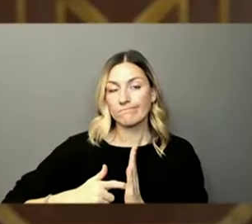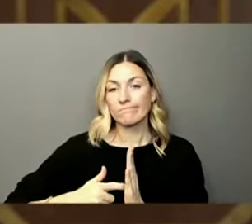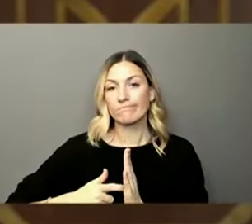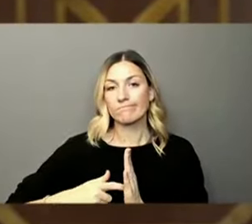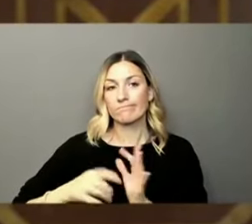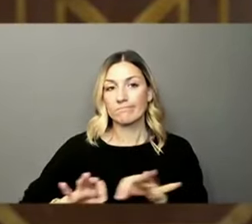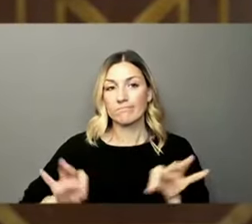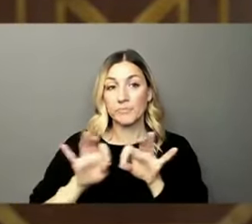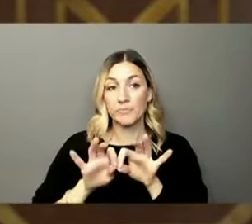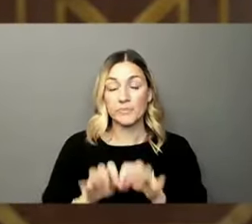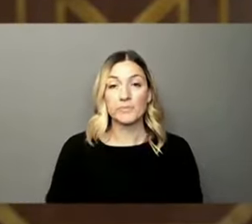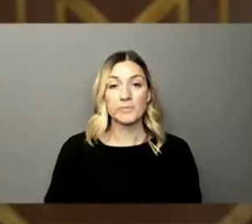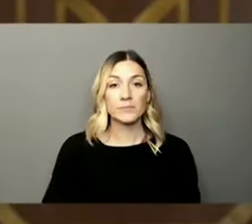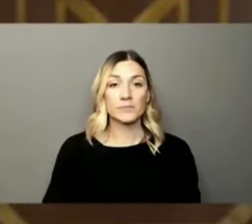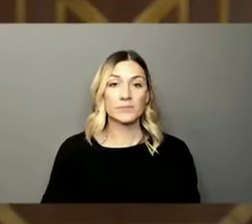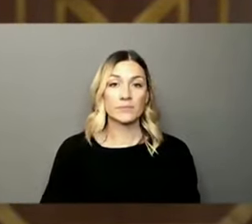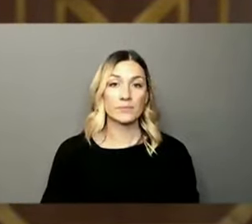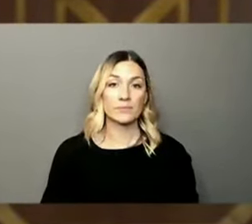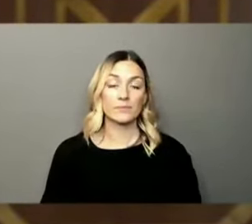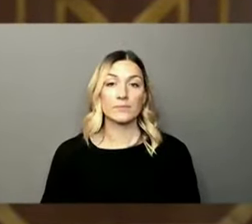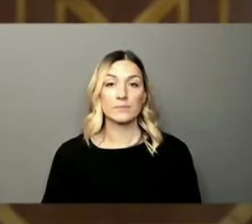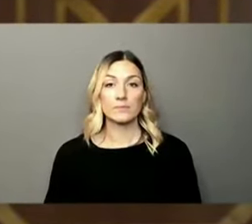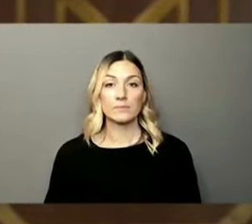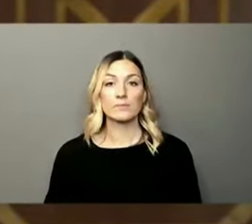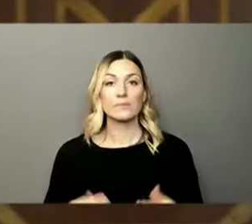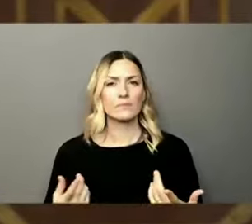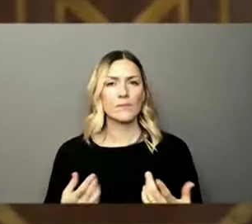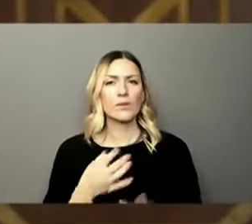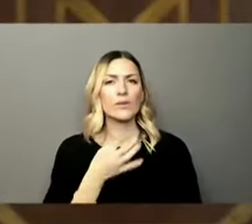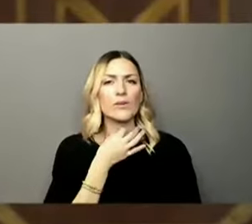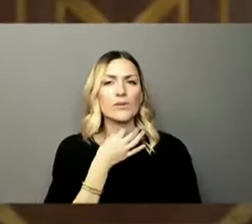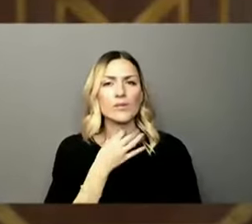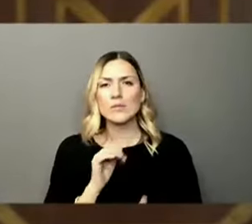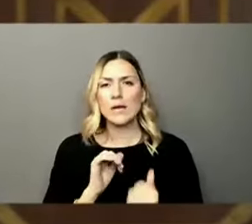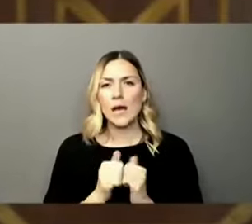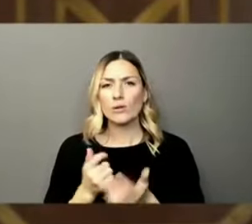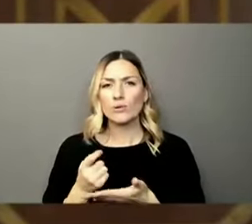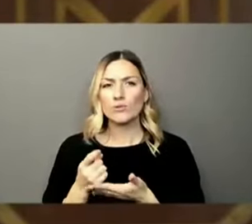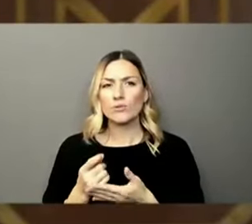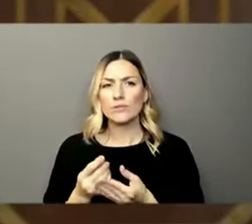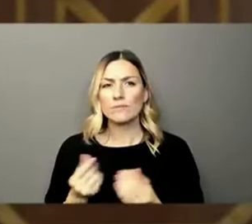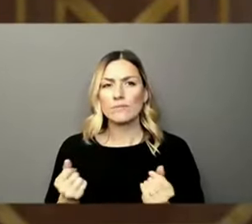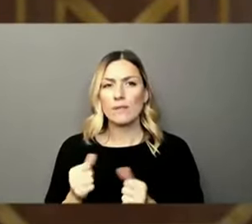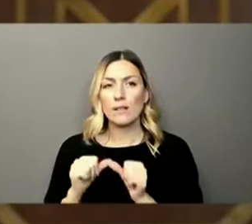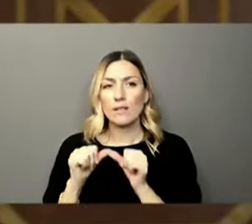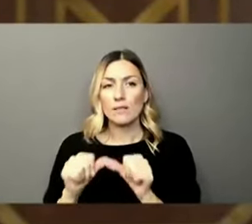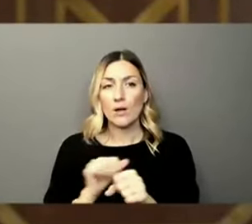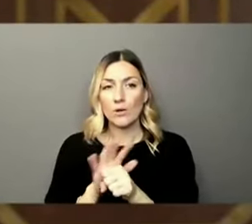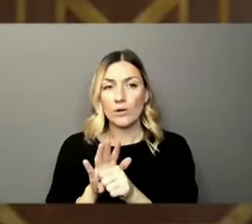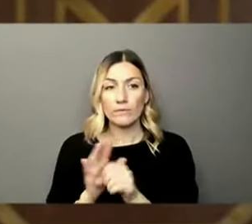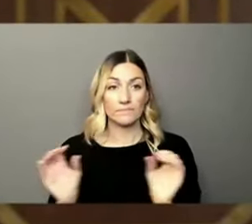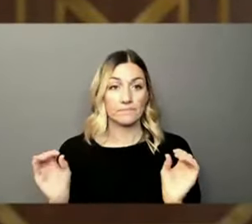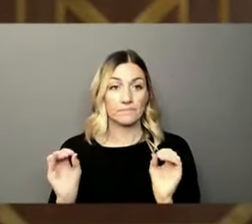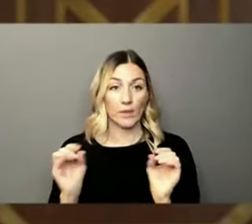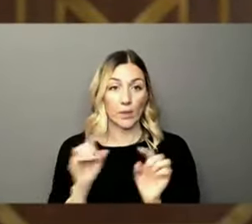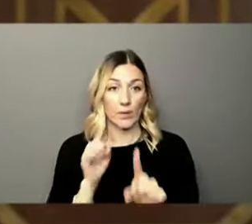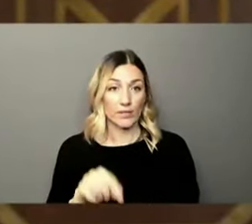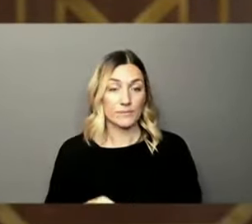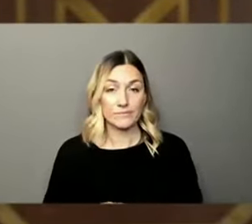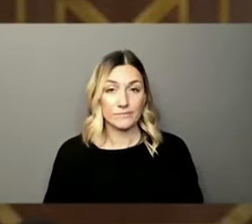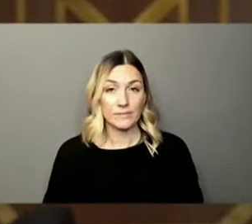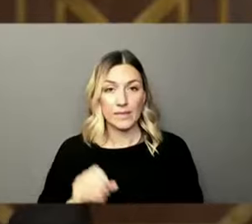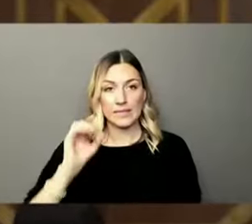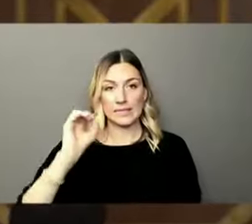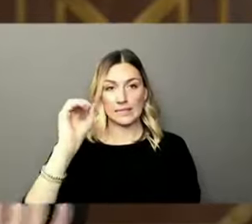important. Now, you should be asking me also, like, how do we treat long COVID? You've heard it before. There are zero approved medication